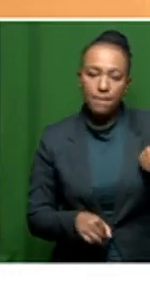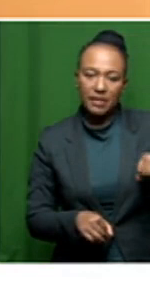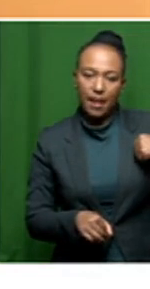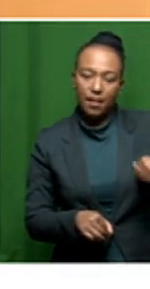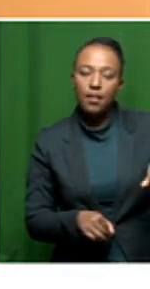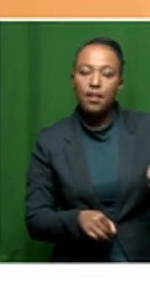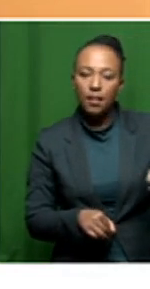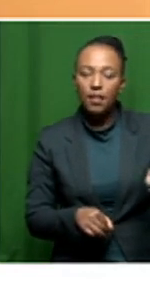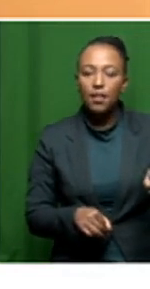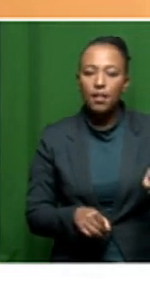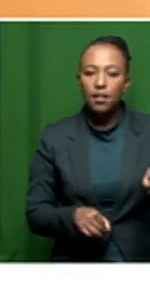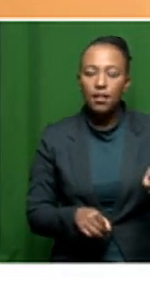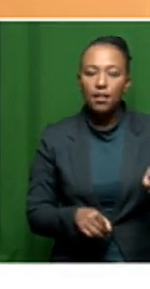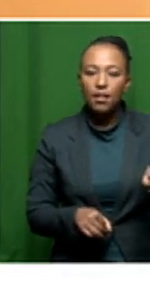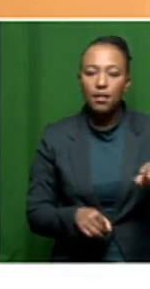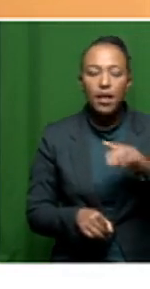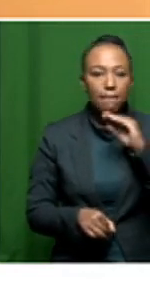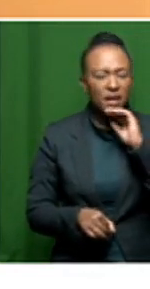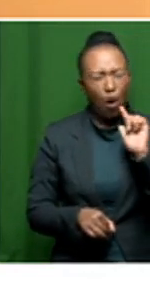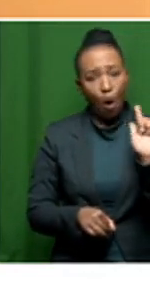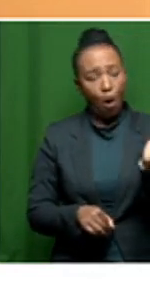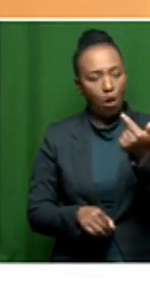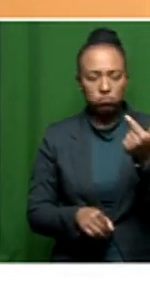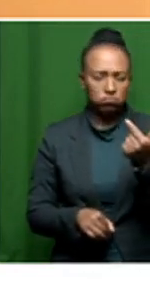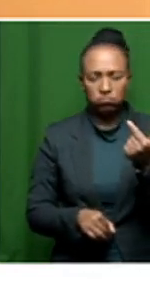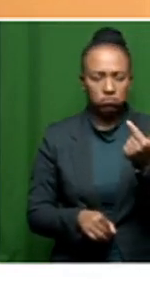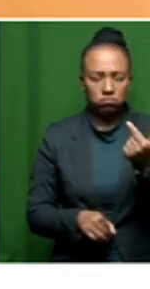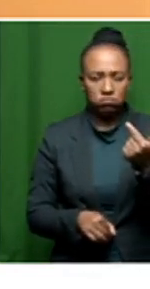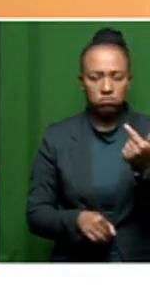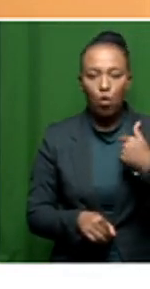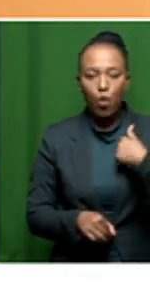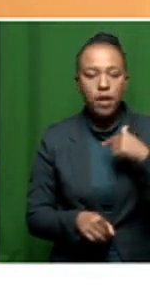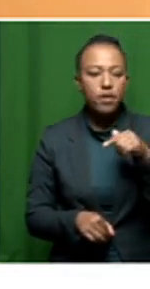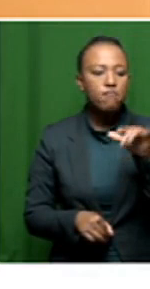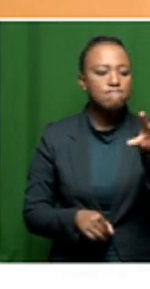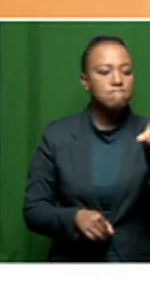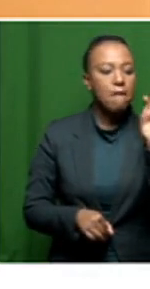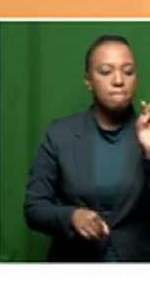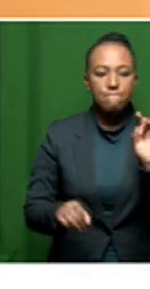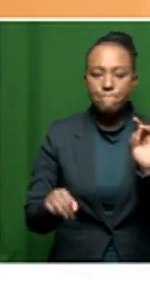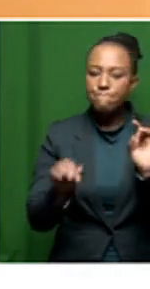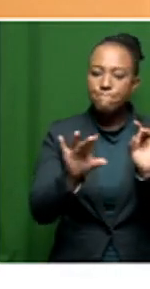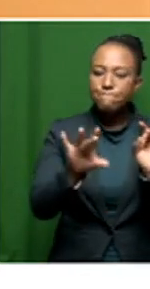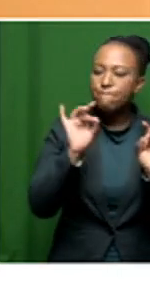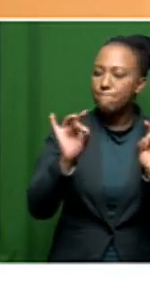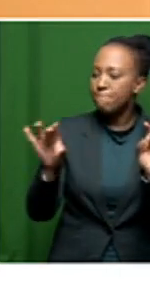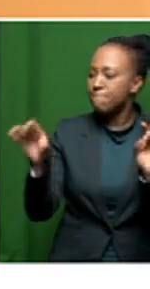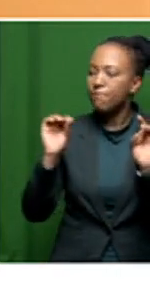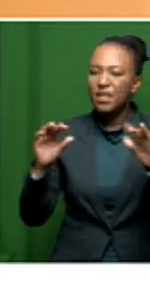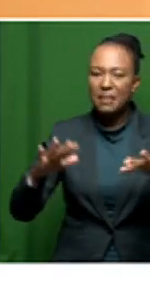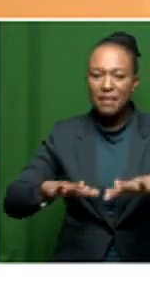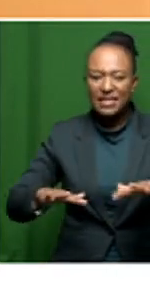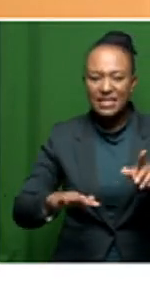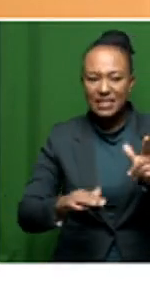but it's not to say we're going to take all. We just pick up the places that we see that there